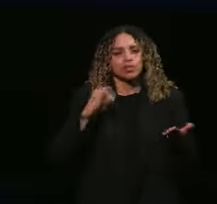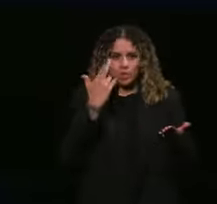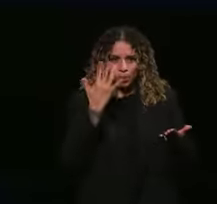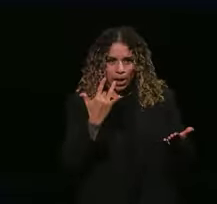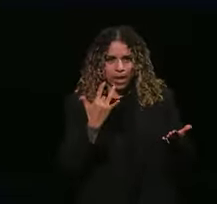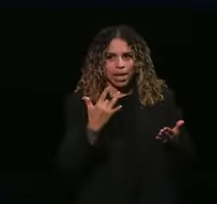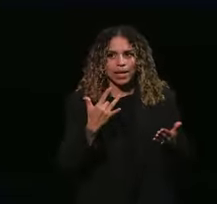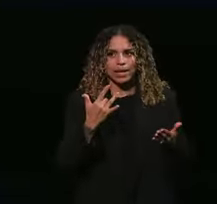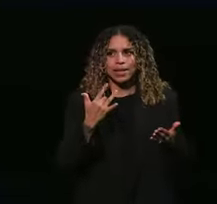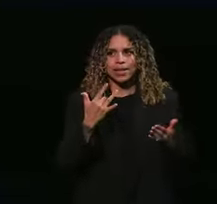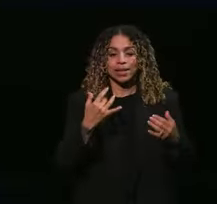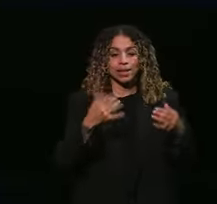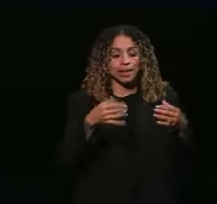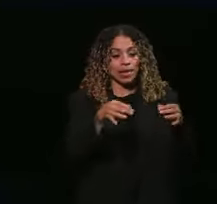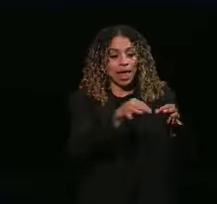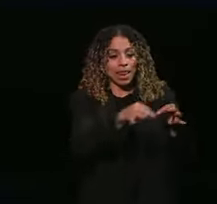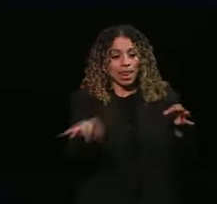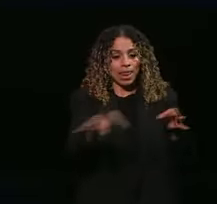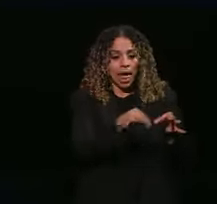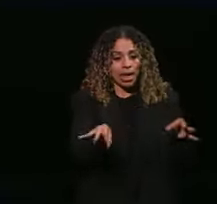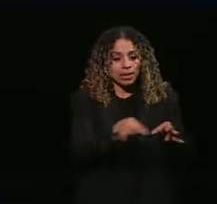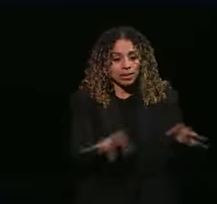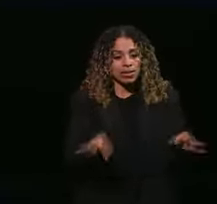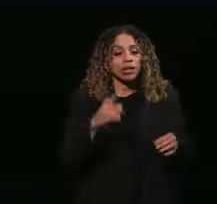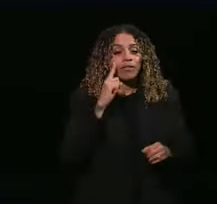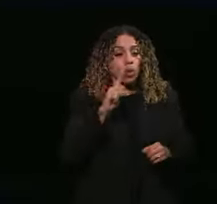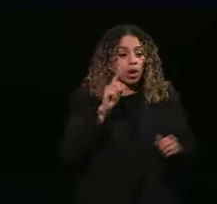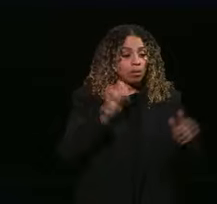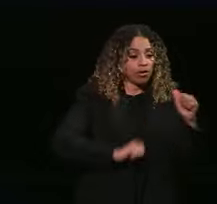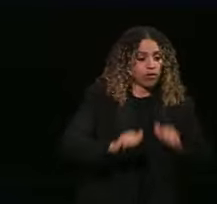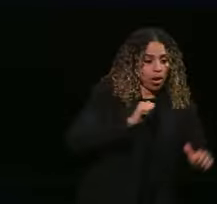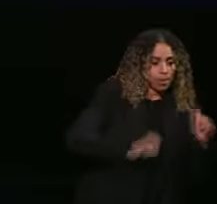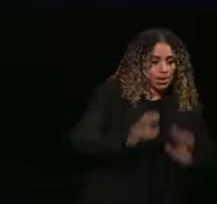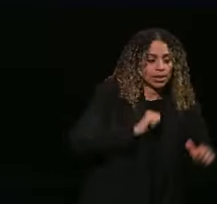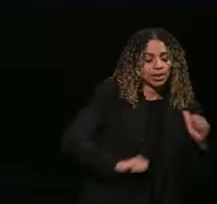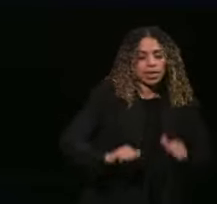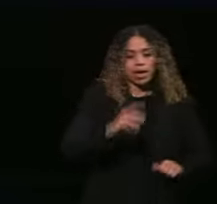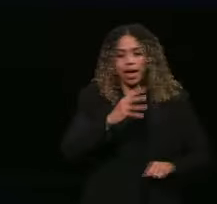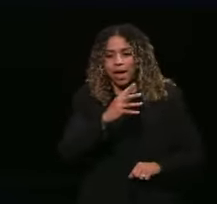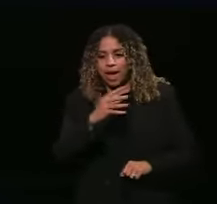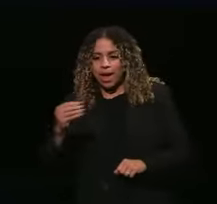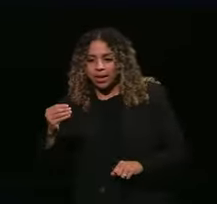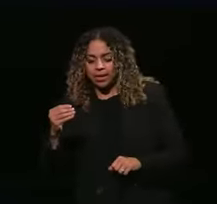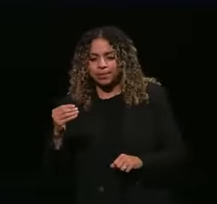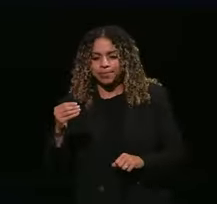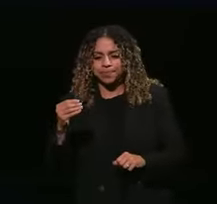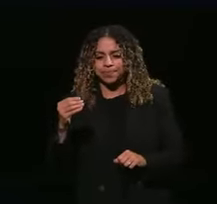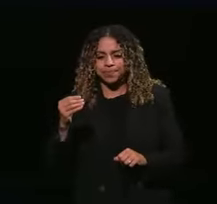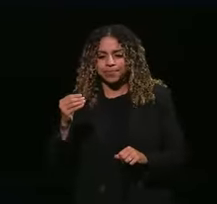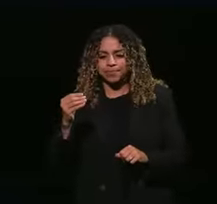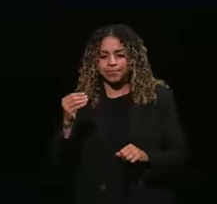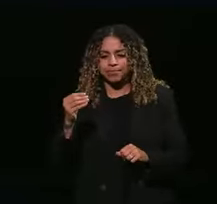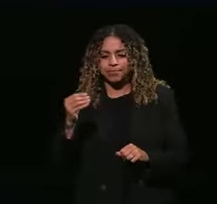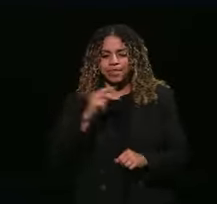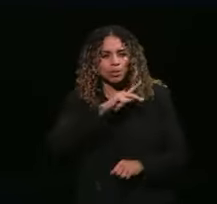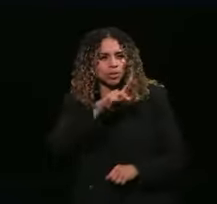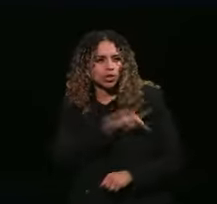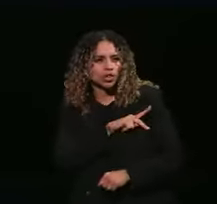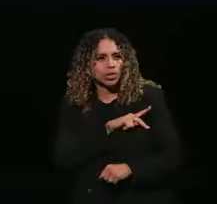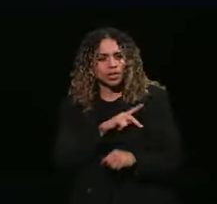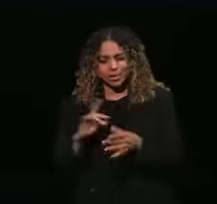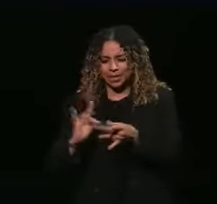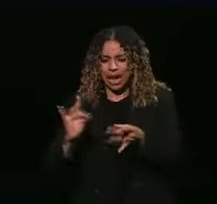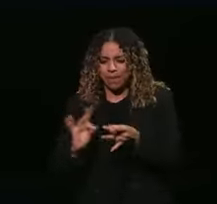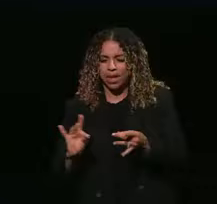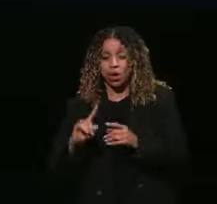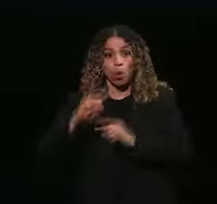the lines between the performance and the personal statement or